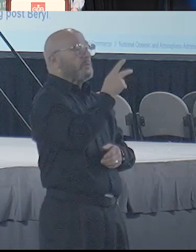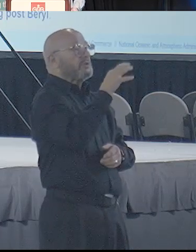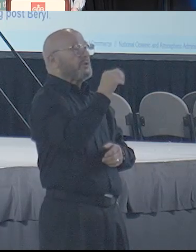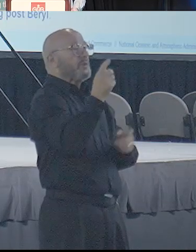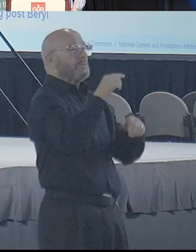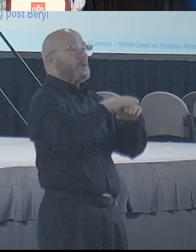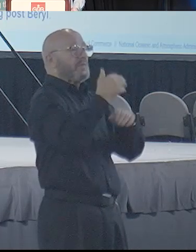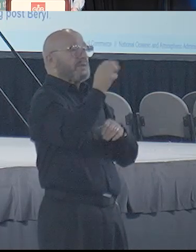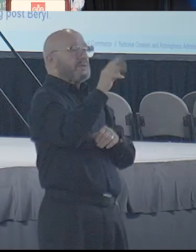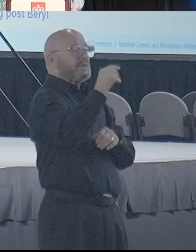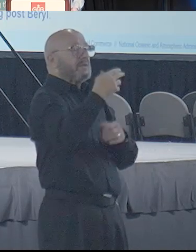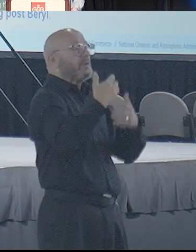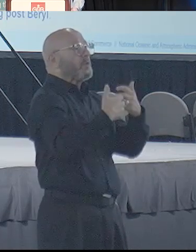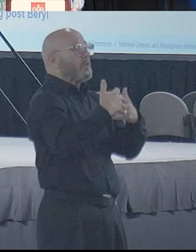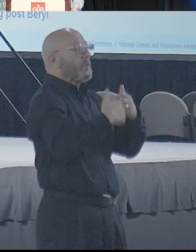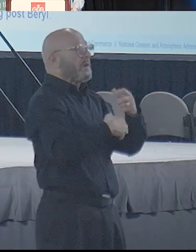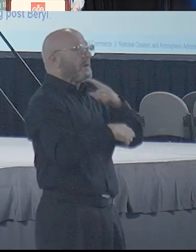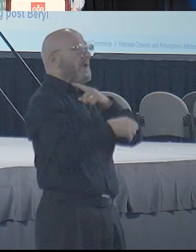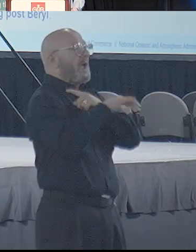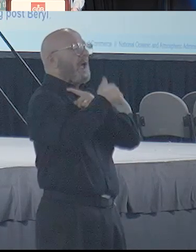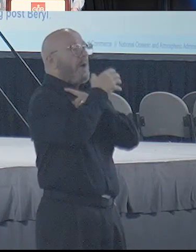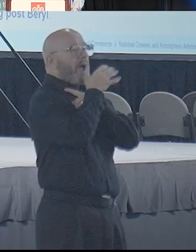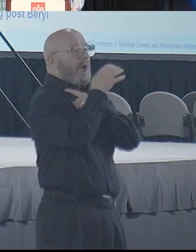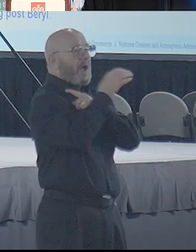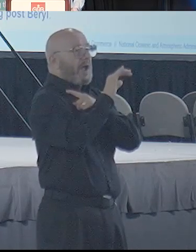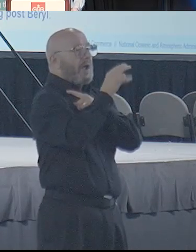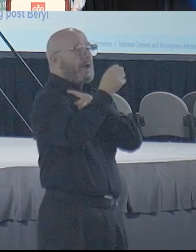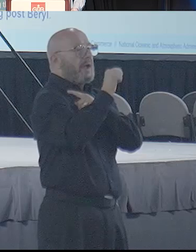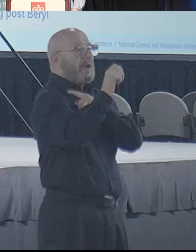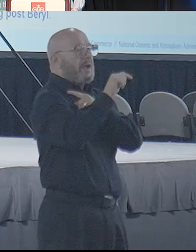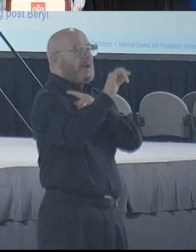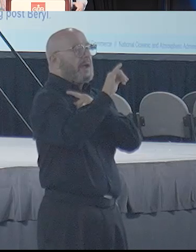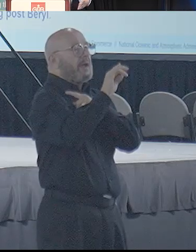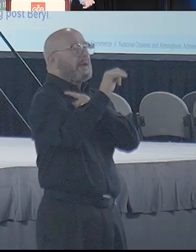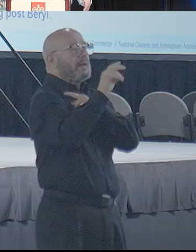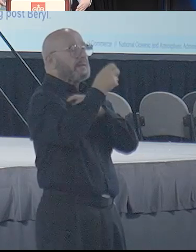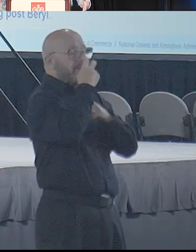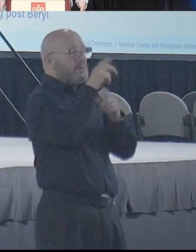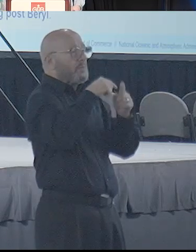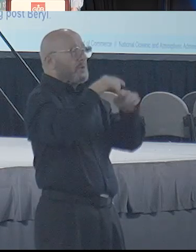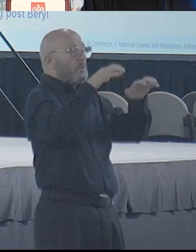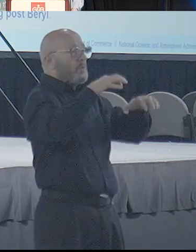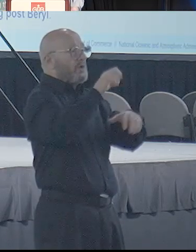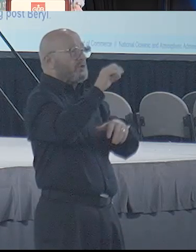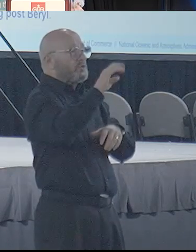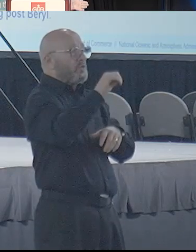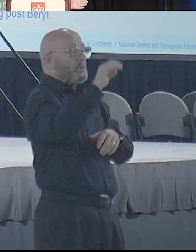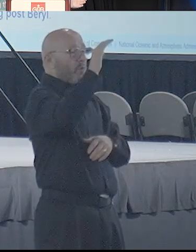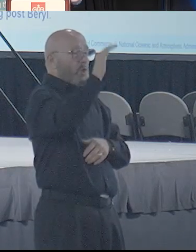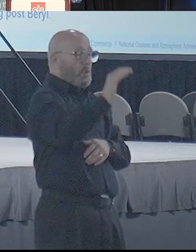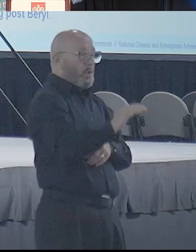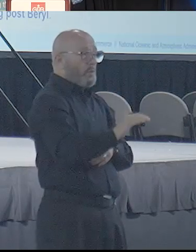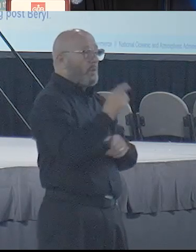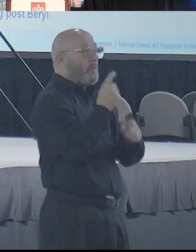at this slide, and the gray area is your heat index, the gray line is your heat index. So you see when it rained with the storm, the heat index was low, but